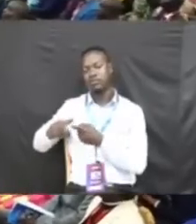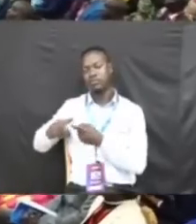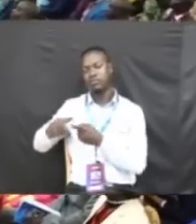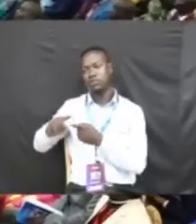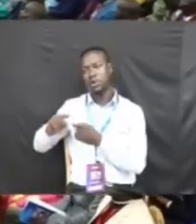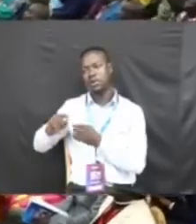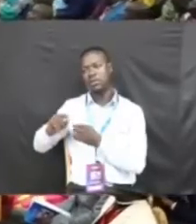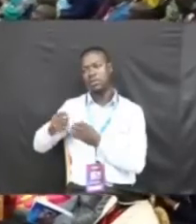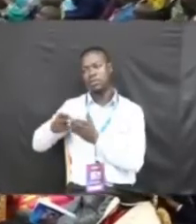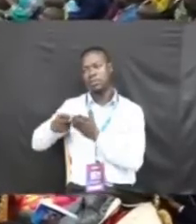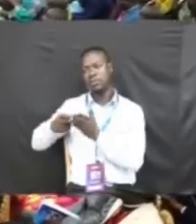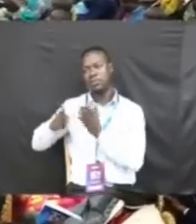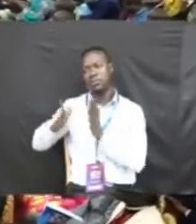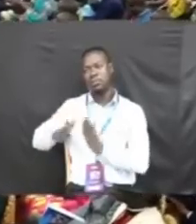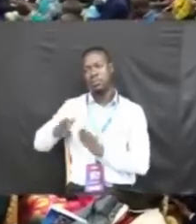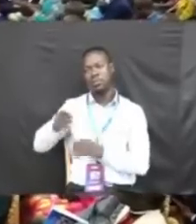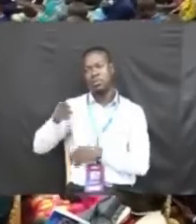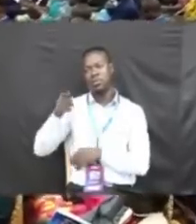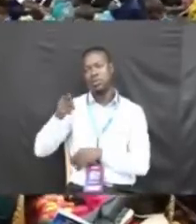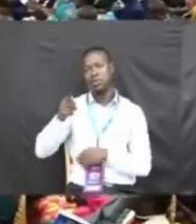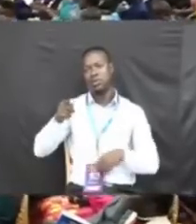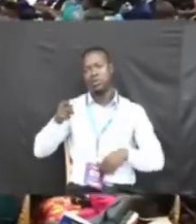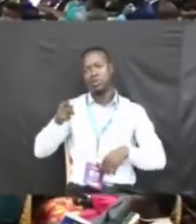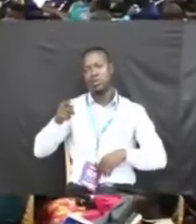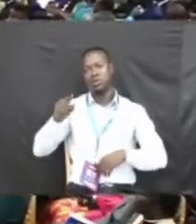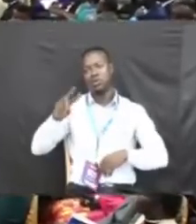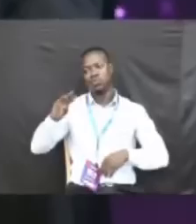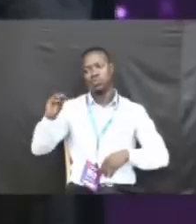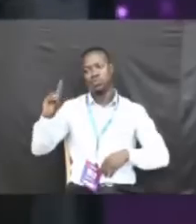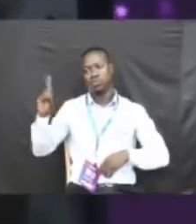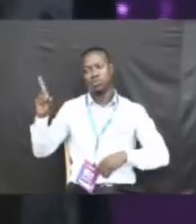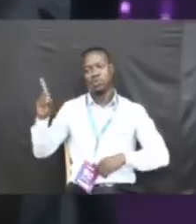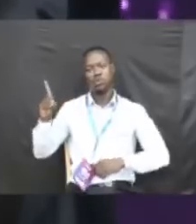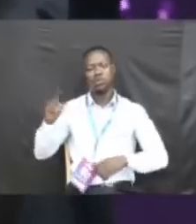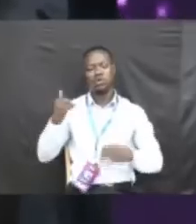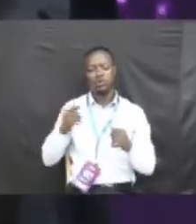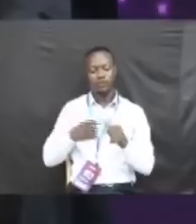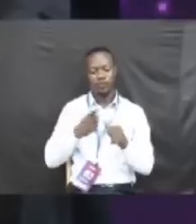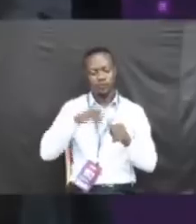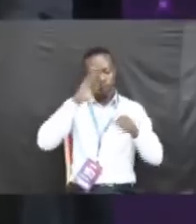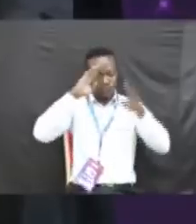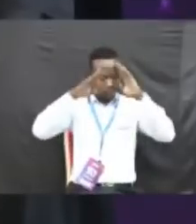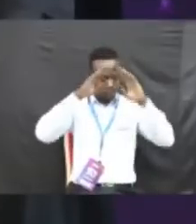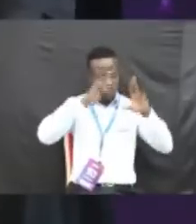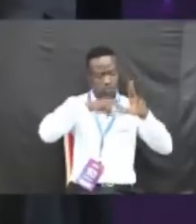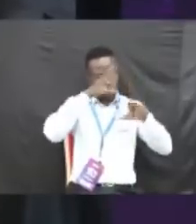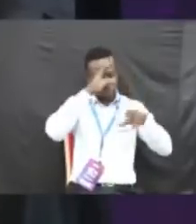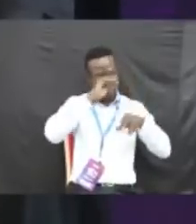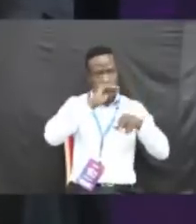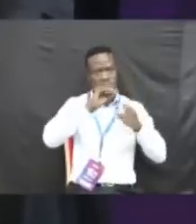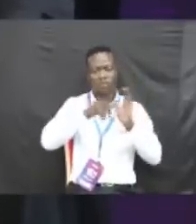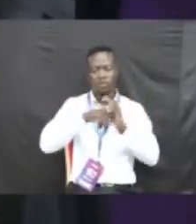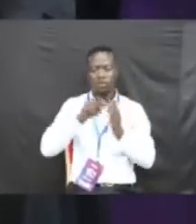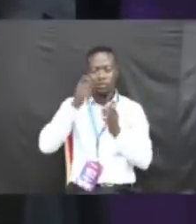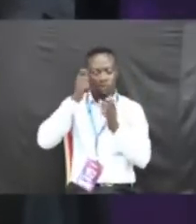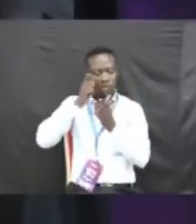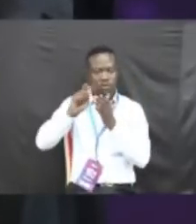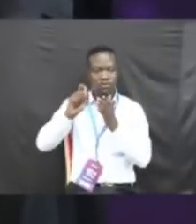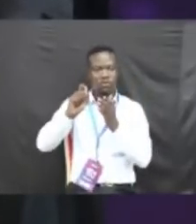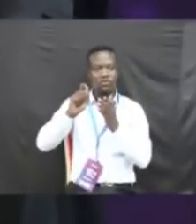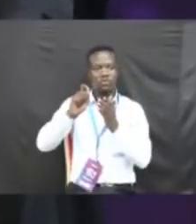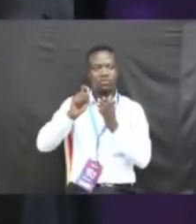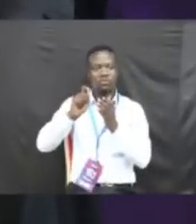and it's our privilege uh to bring greetings to Apostle Chairman uh to the general secretary to the